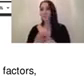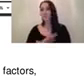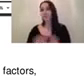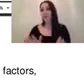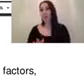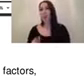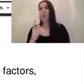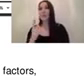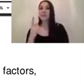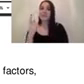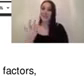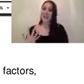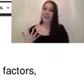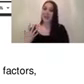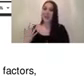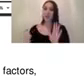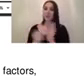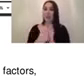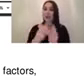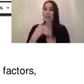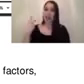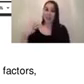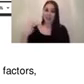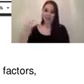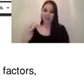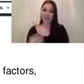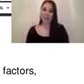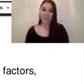right answer for